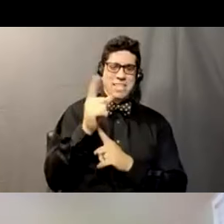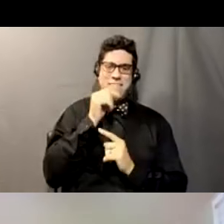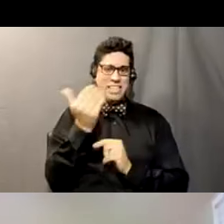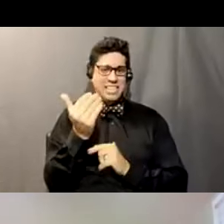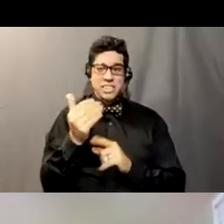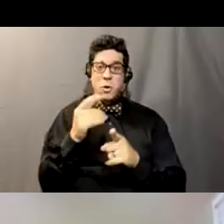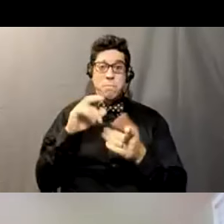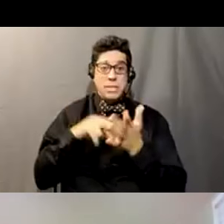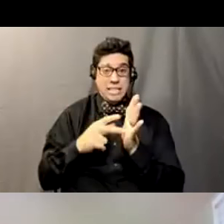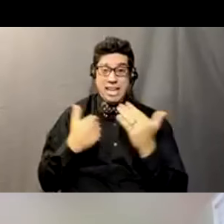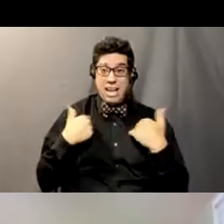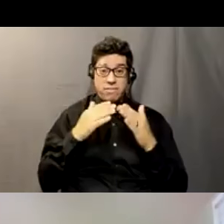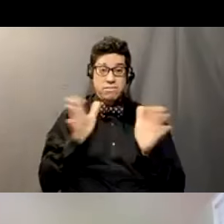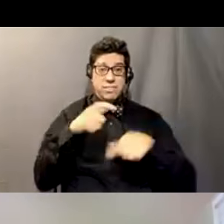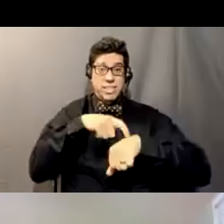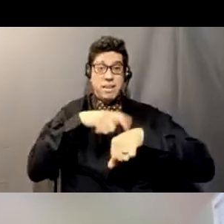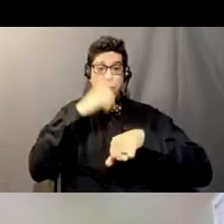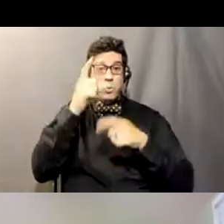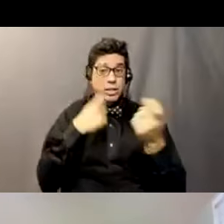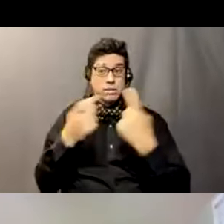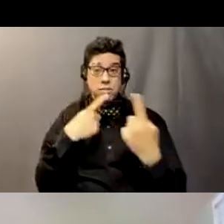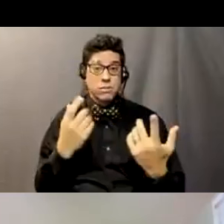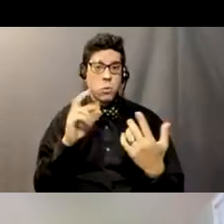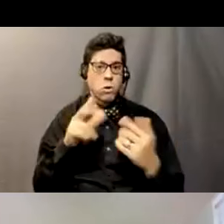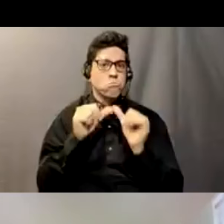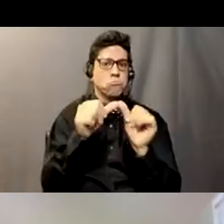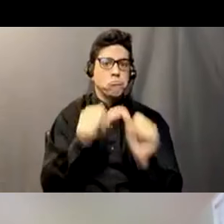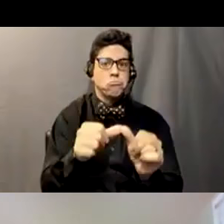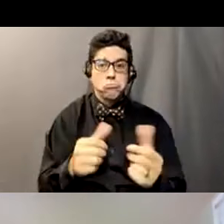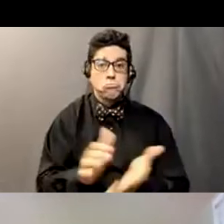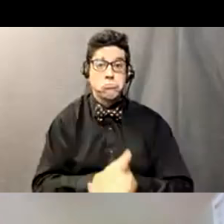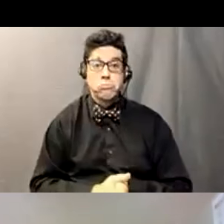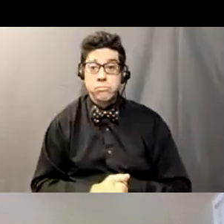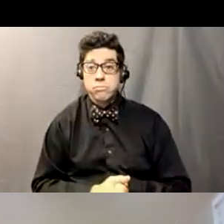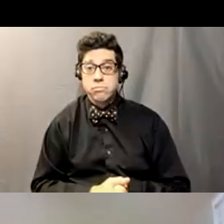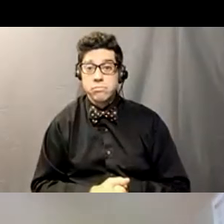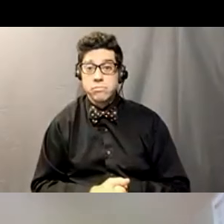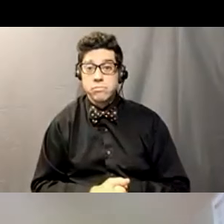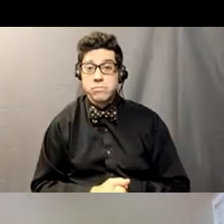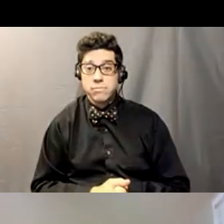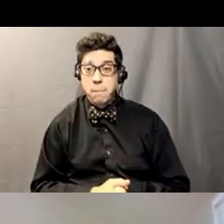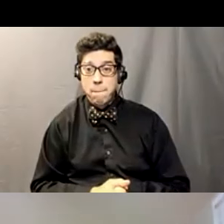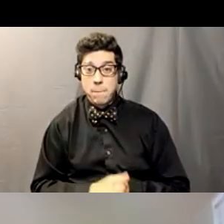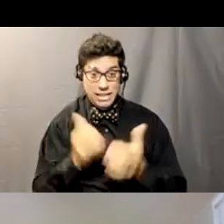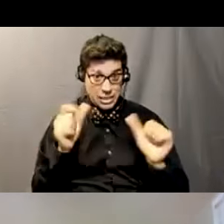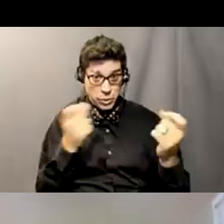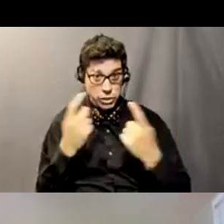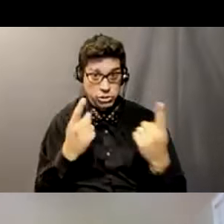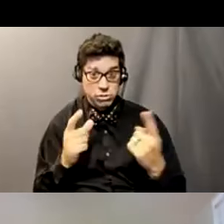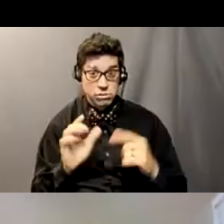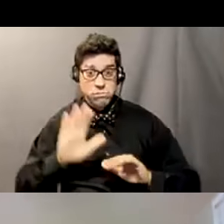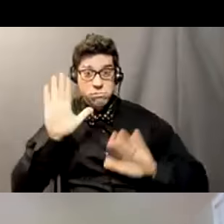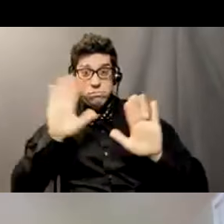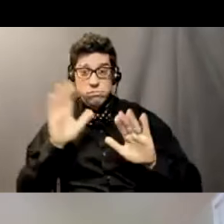anybody does have a quick question, or we can just roll right along and make sure we get to every presentation today. Are there any